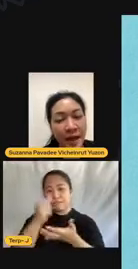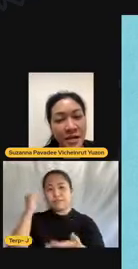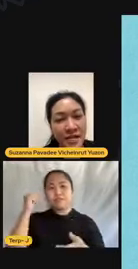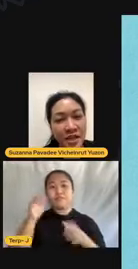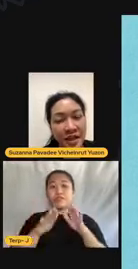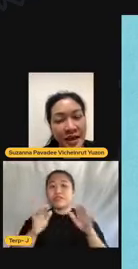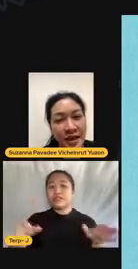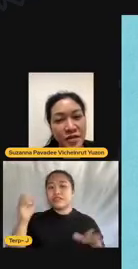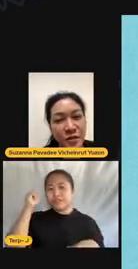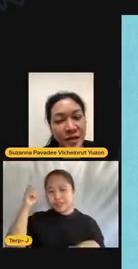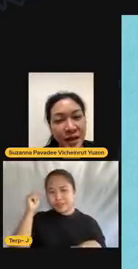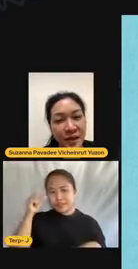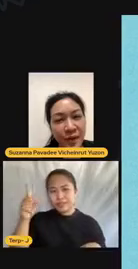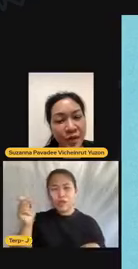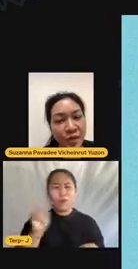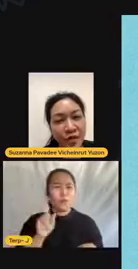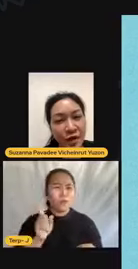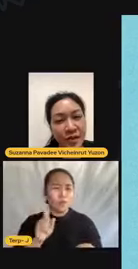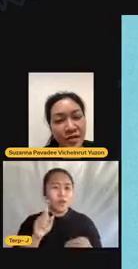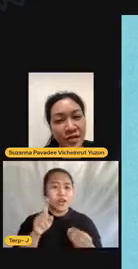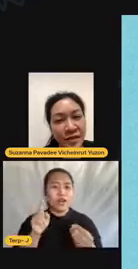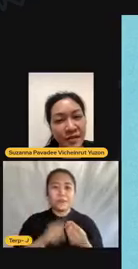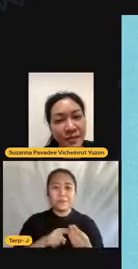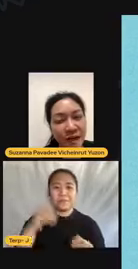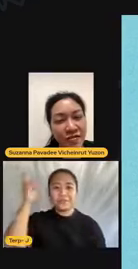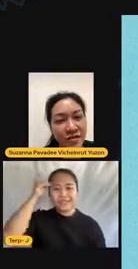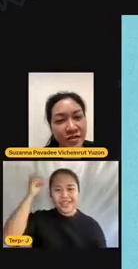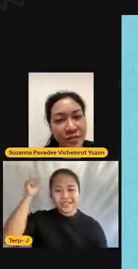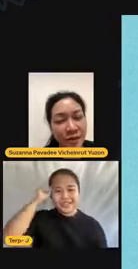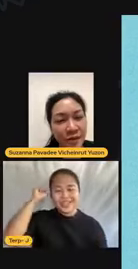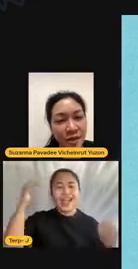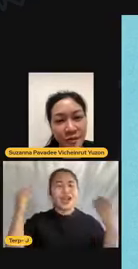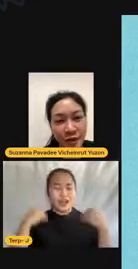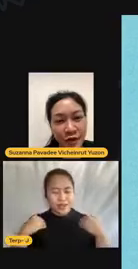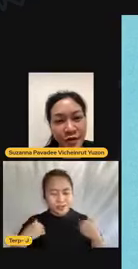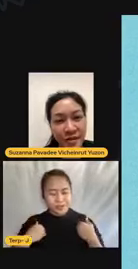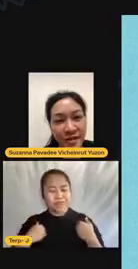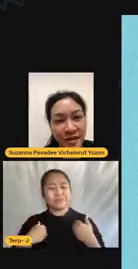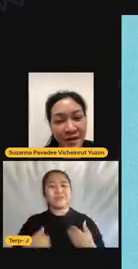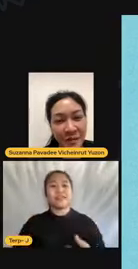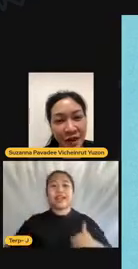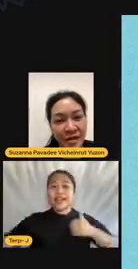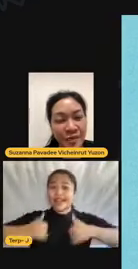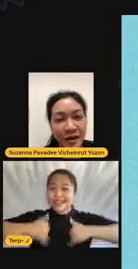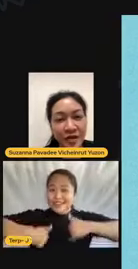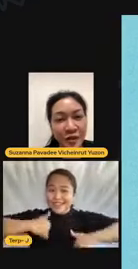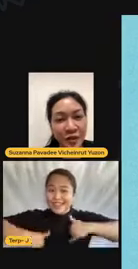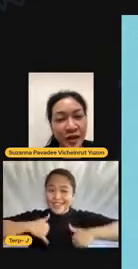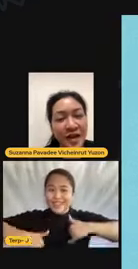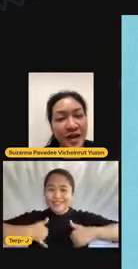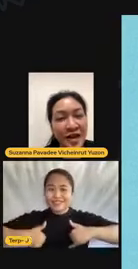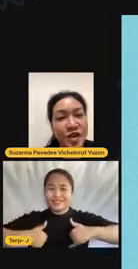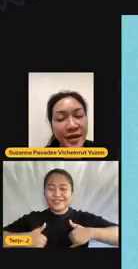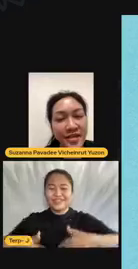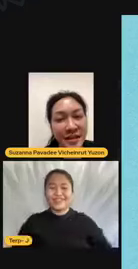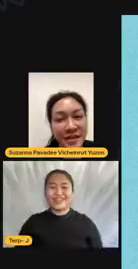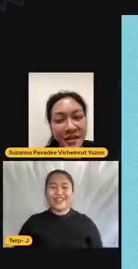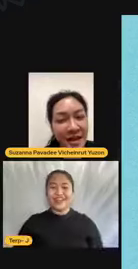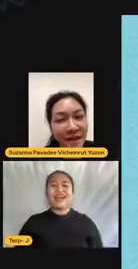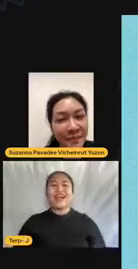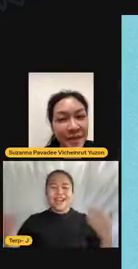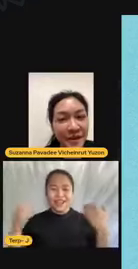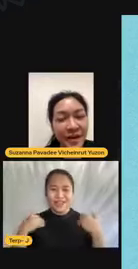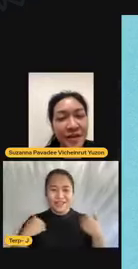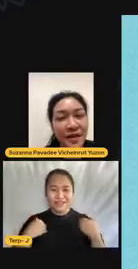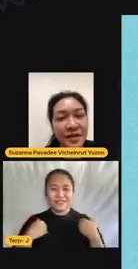syndrome, such as one game, like we would try to let them have as many marshmallows in their mouth as possible and try to say